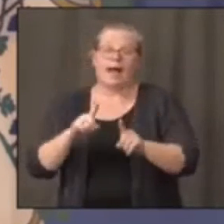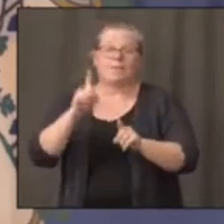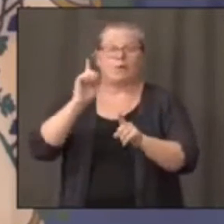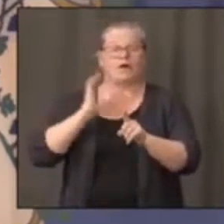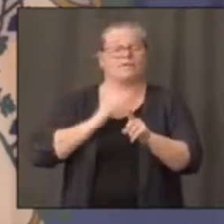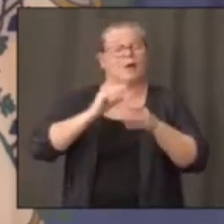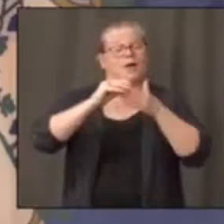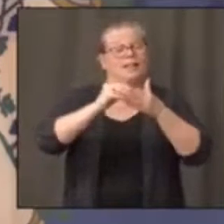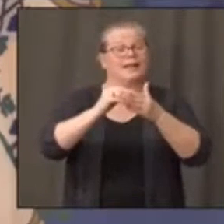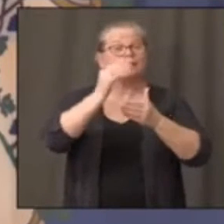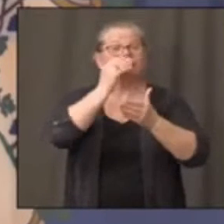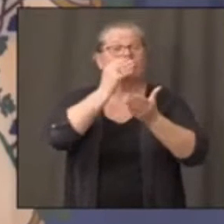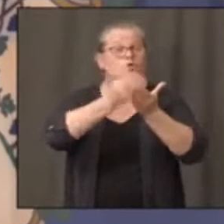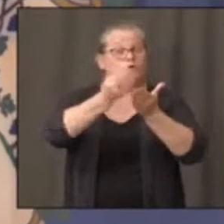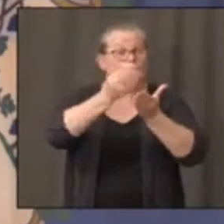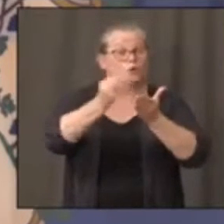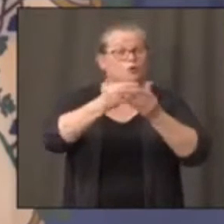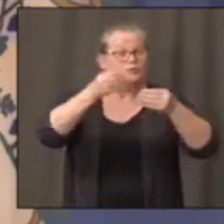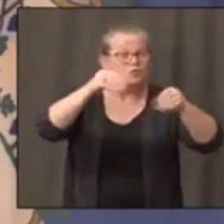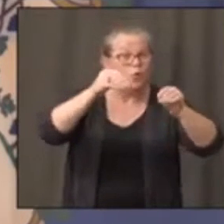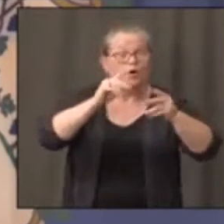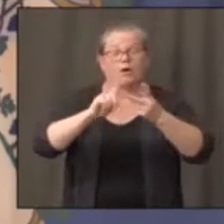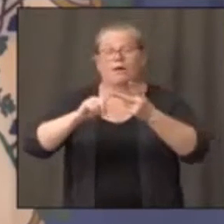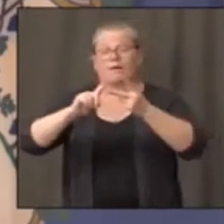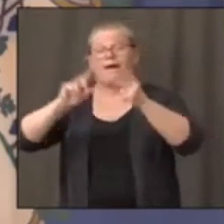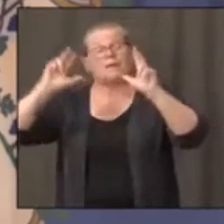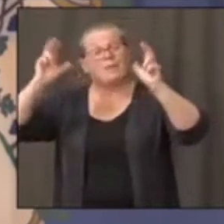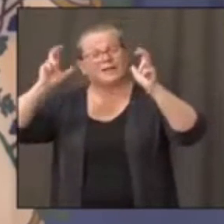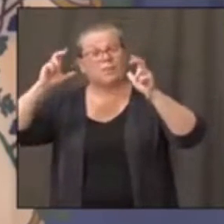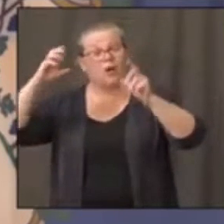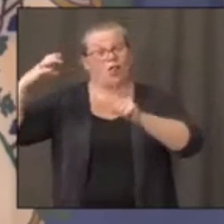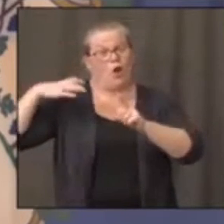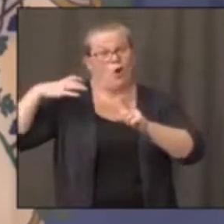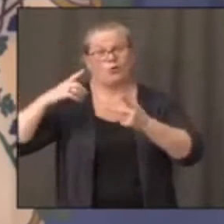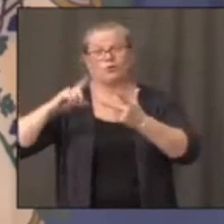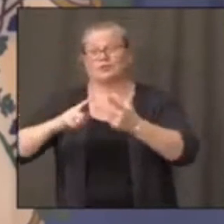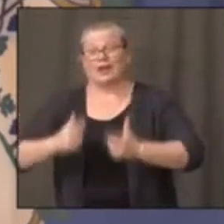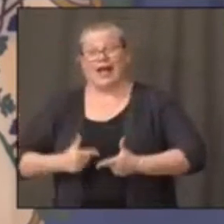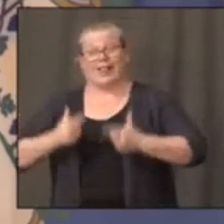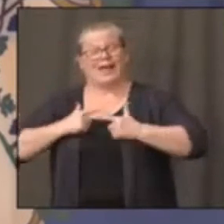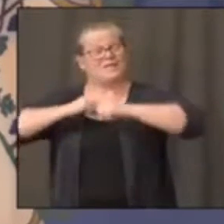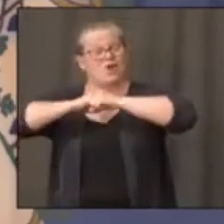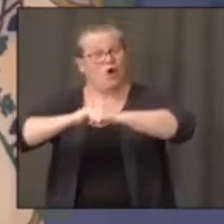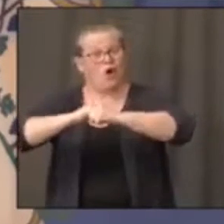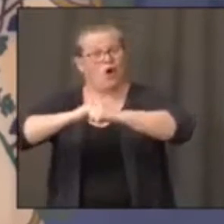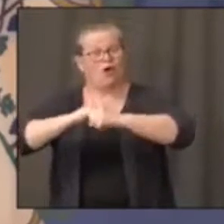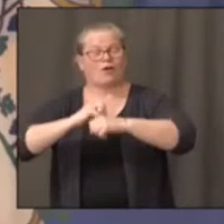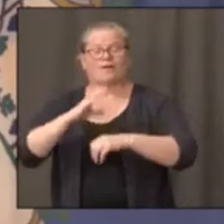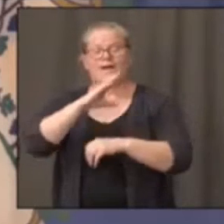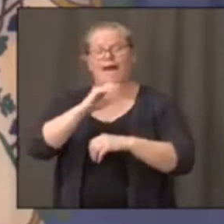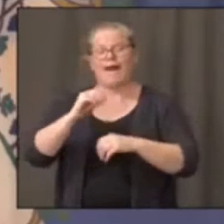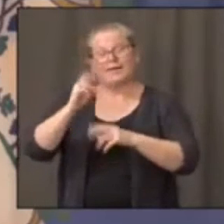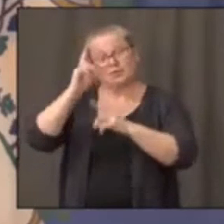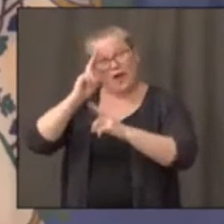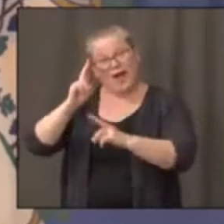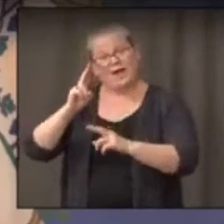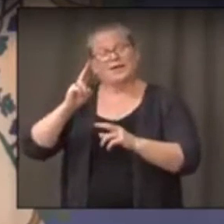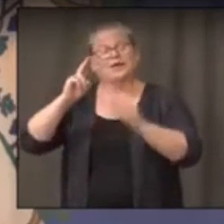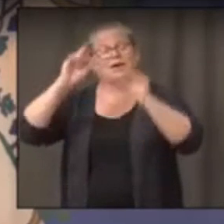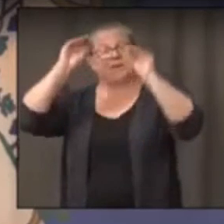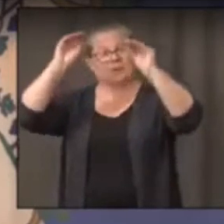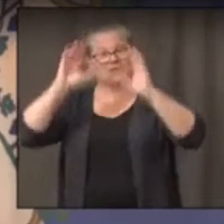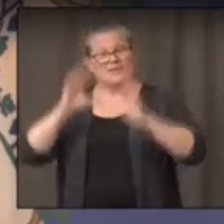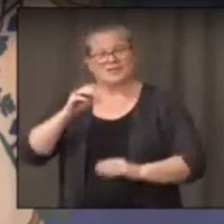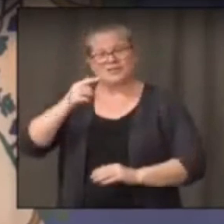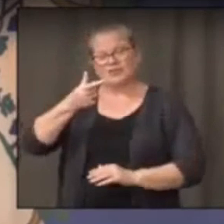of our leading basketball coaches, you heard from one of our leading lifeguards. And in honor of Professor Gottlieb, let's hear from a